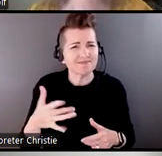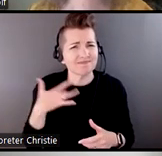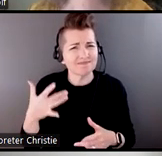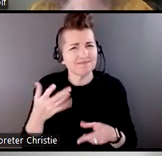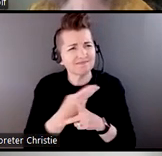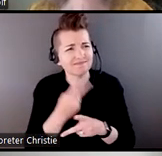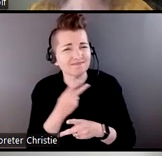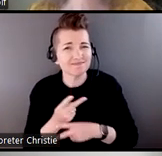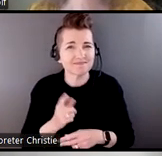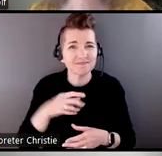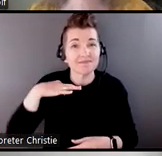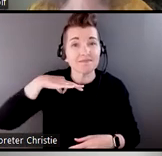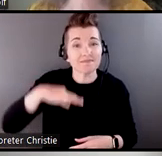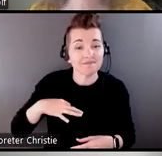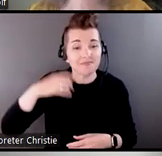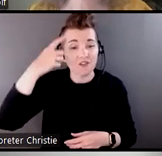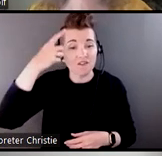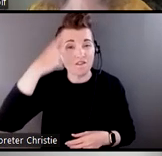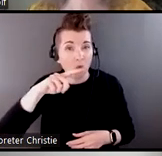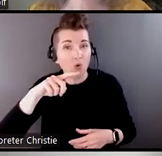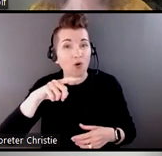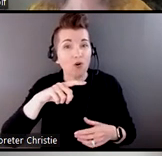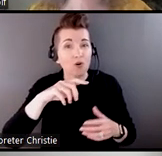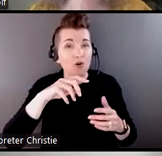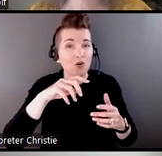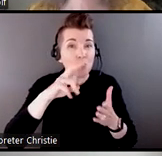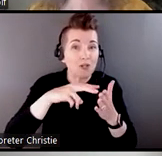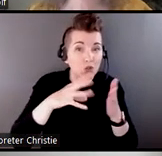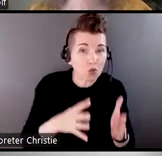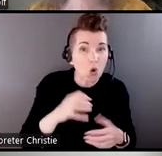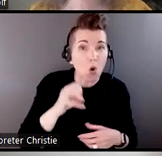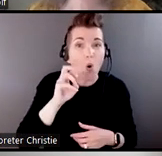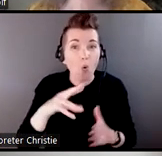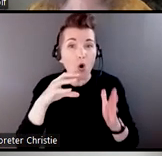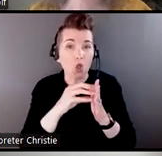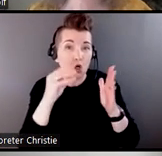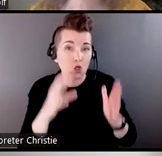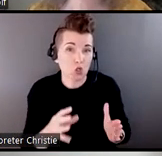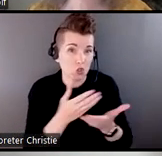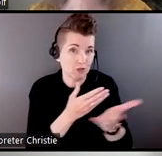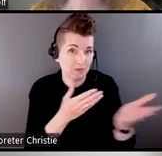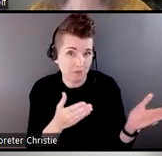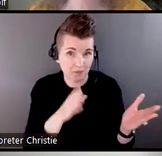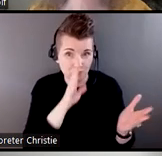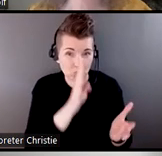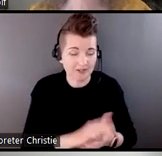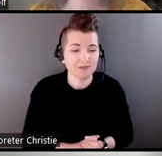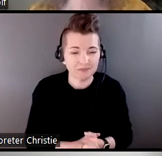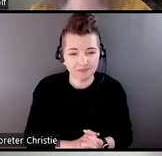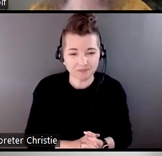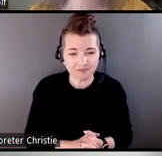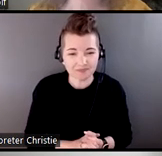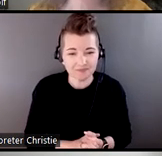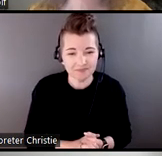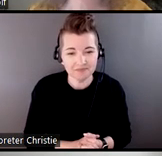you and or a learner directly. So what is